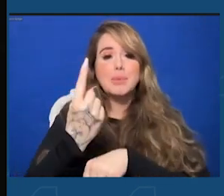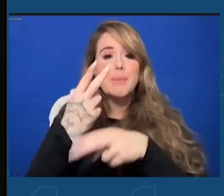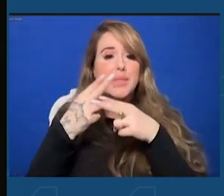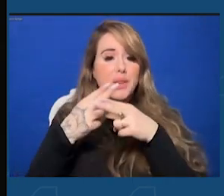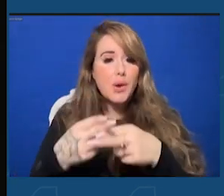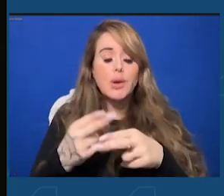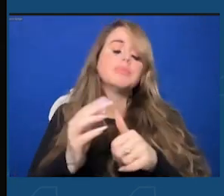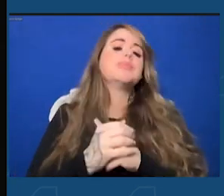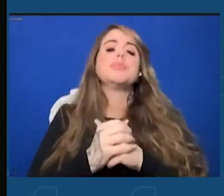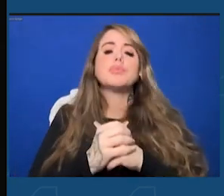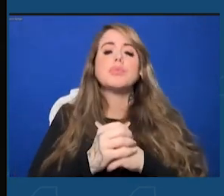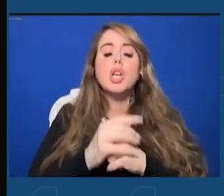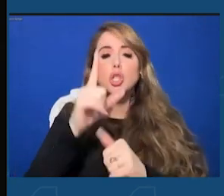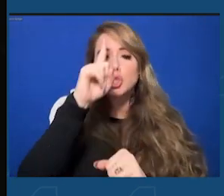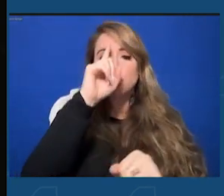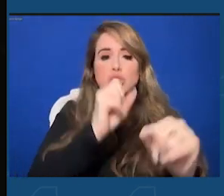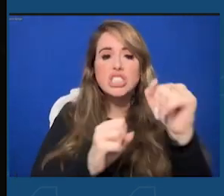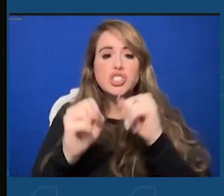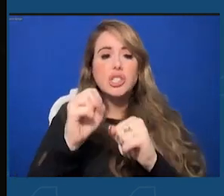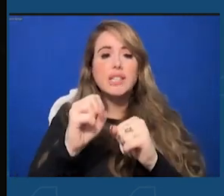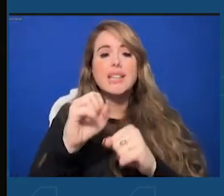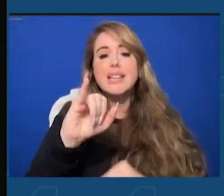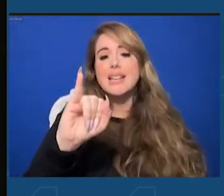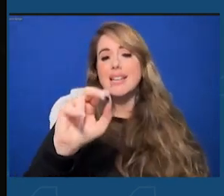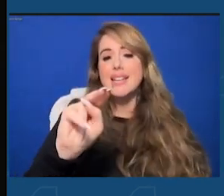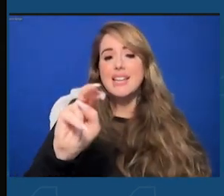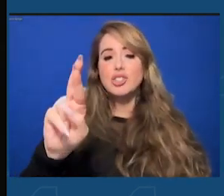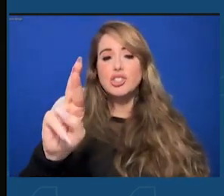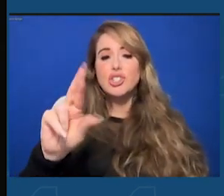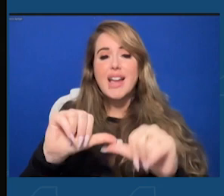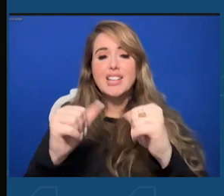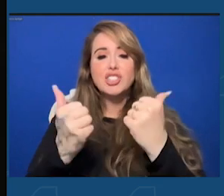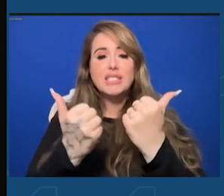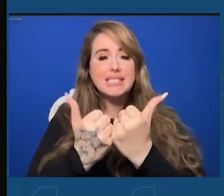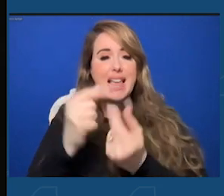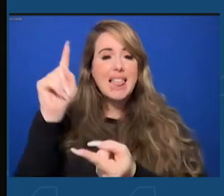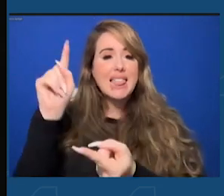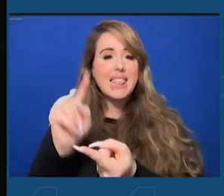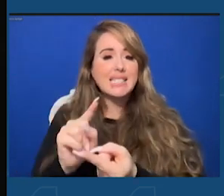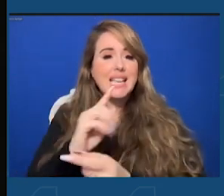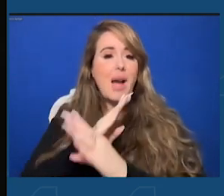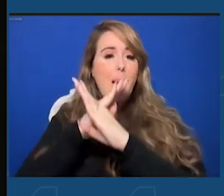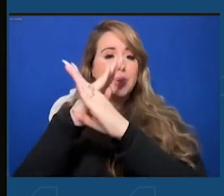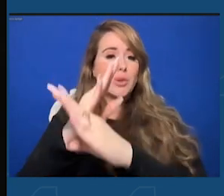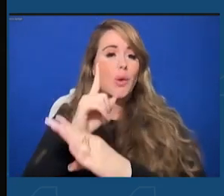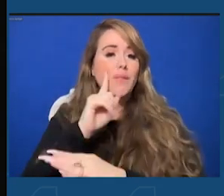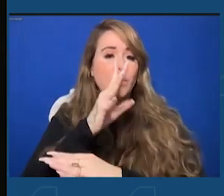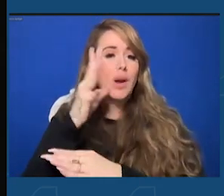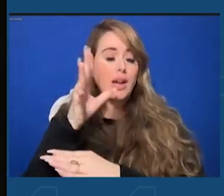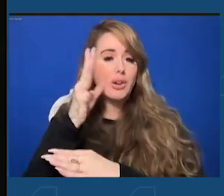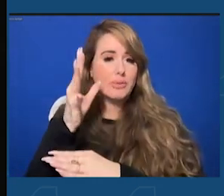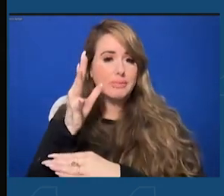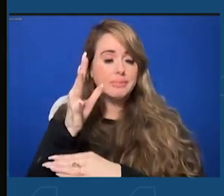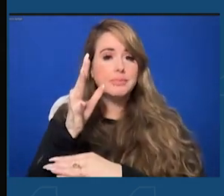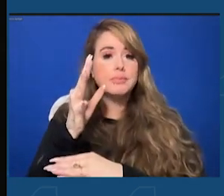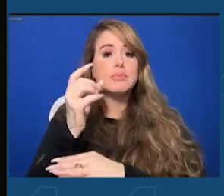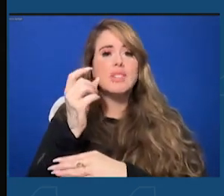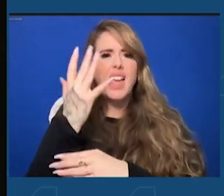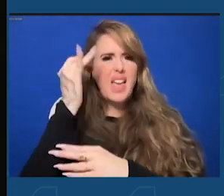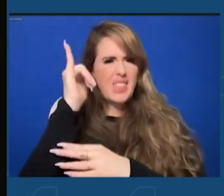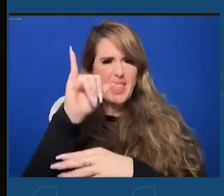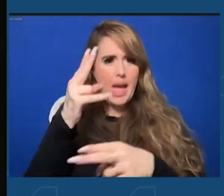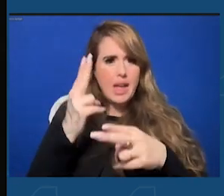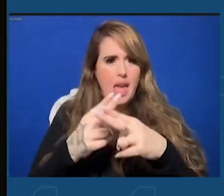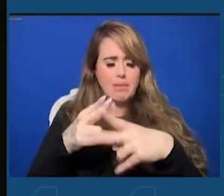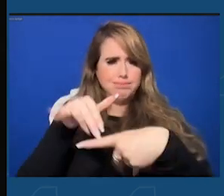the Strategic Interagency Task Force Lessening Obstacles to Agriculture Working Group. Now, why we had to give it such a cumbersome